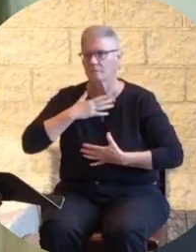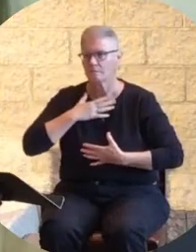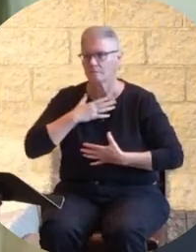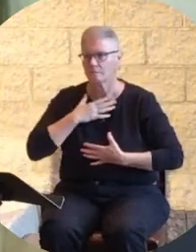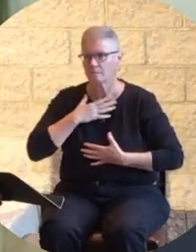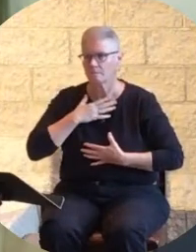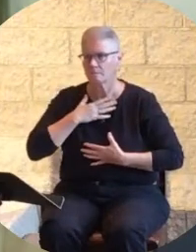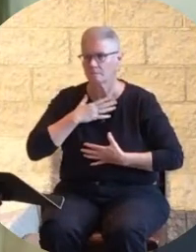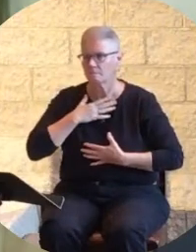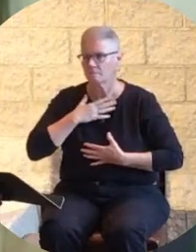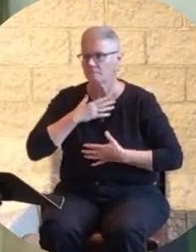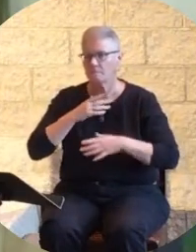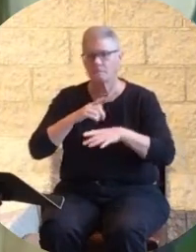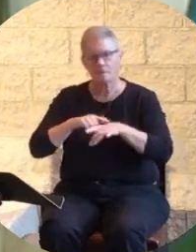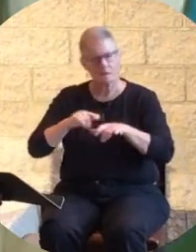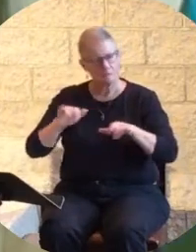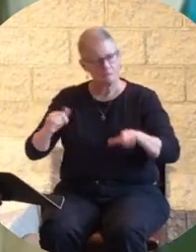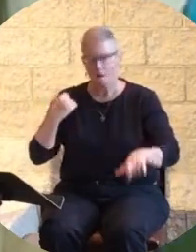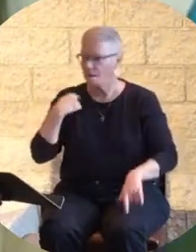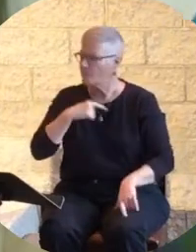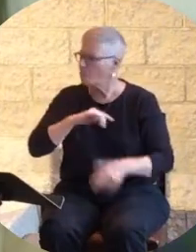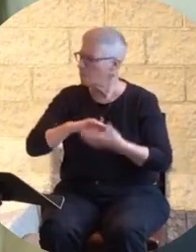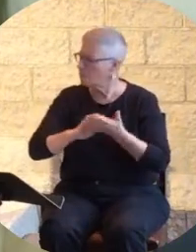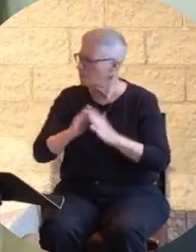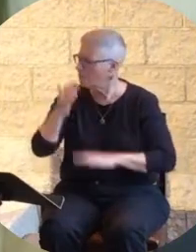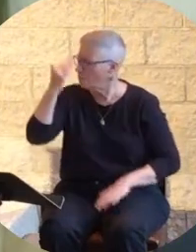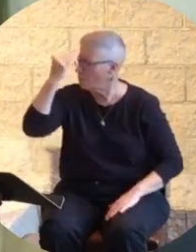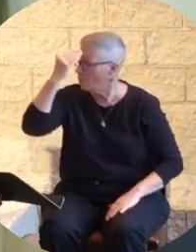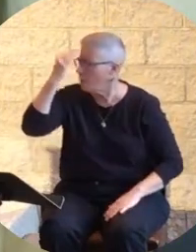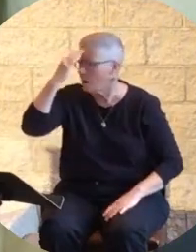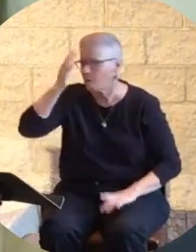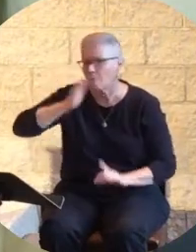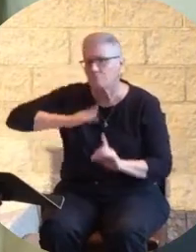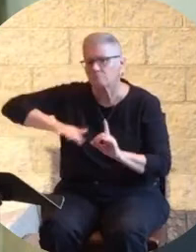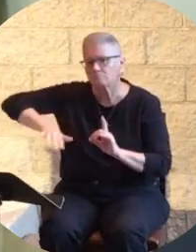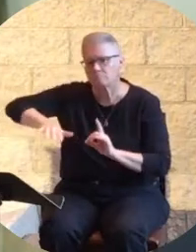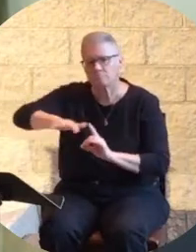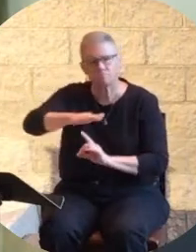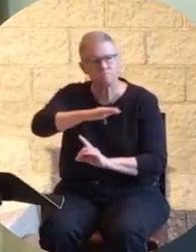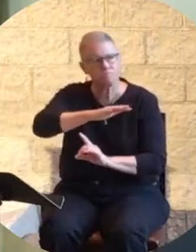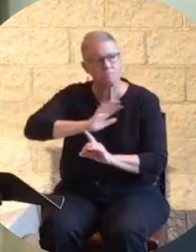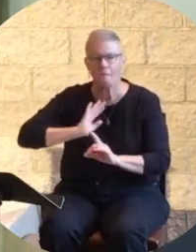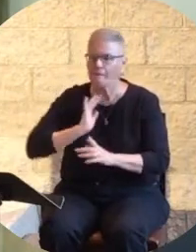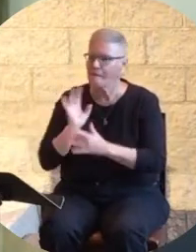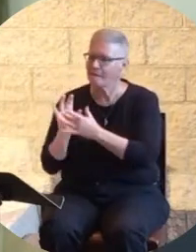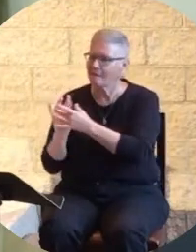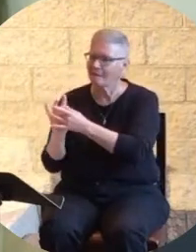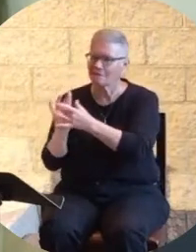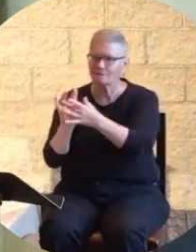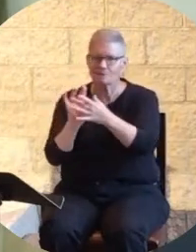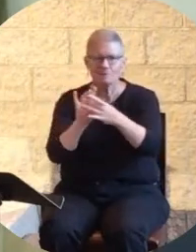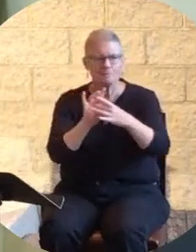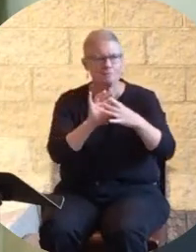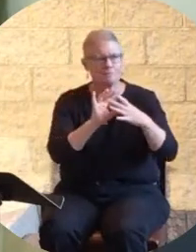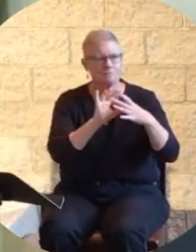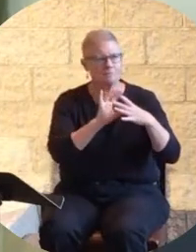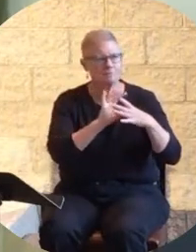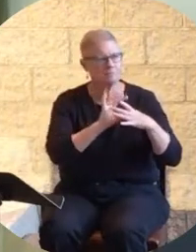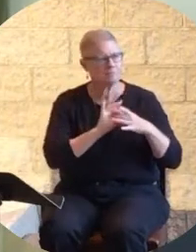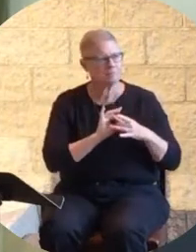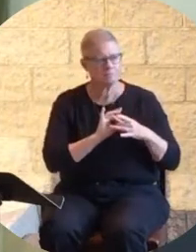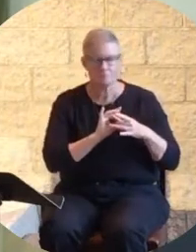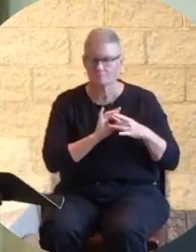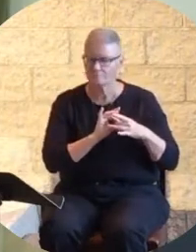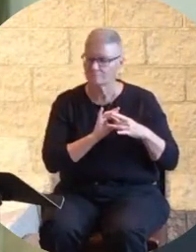as we become aware of our surroundings and our connections, I would close our time